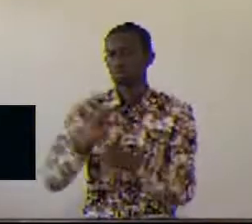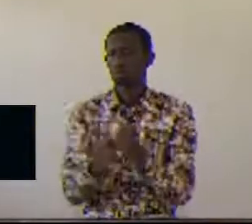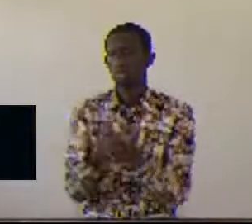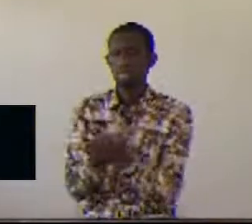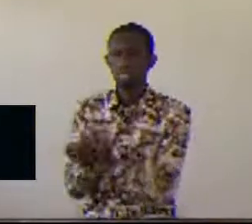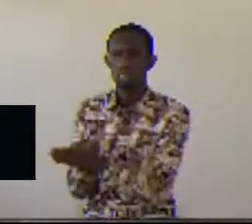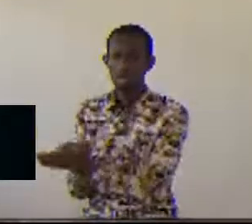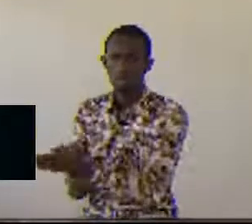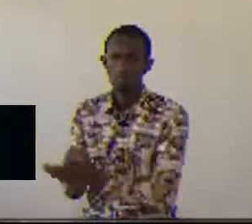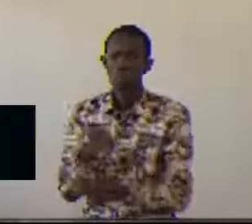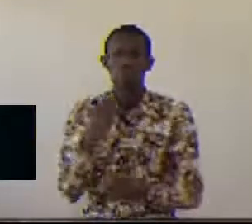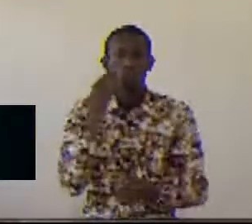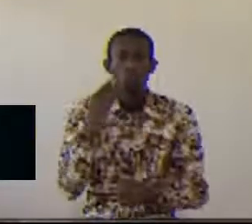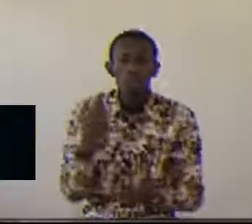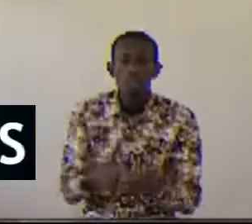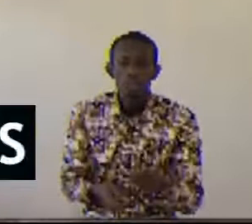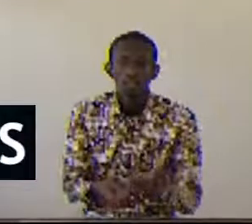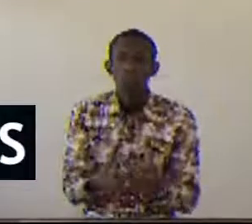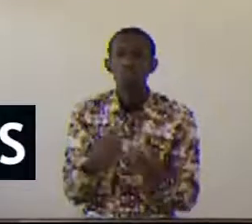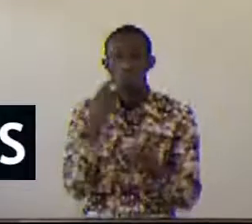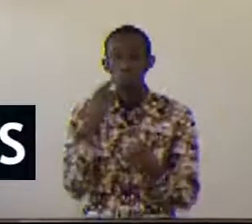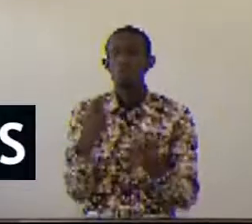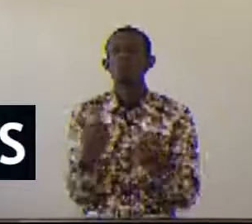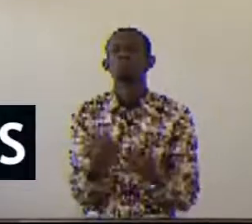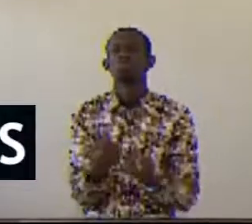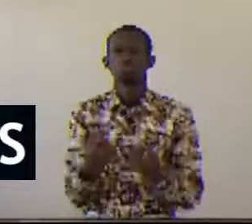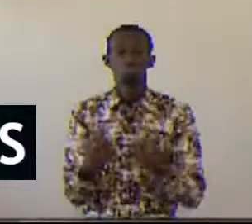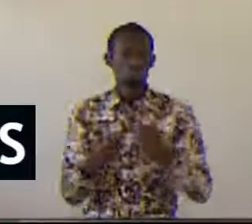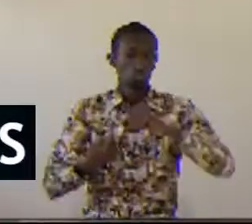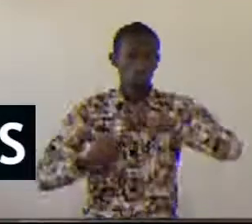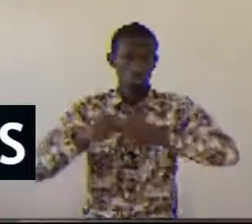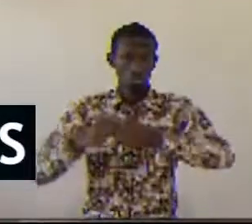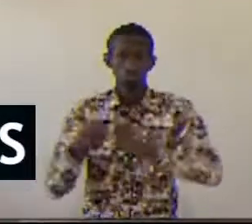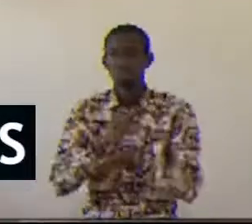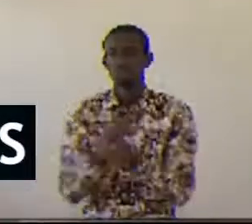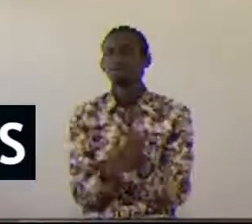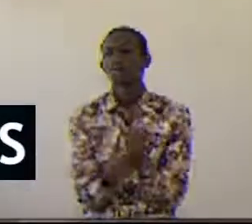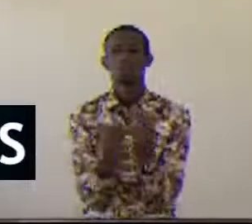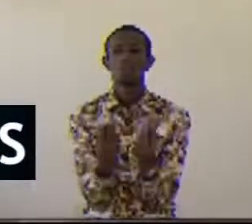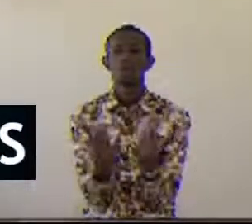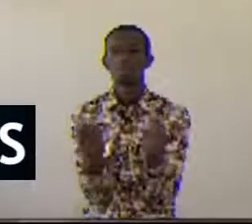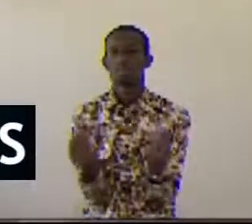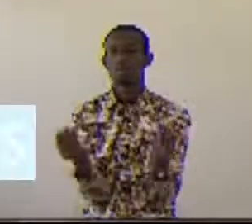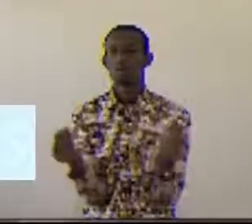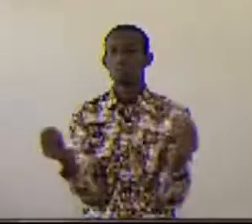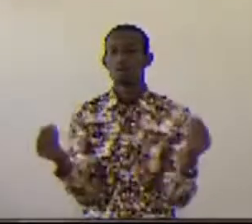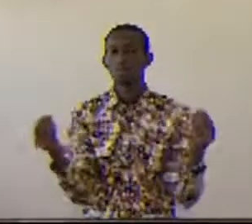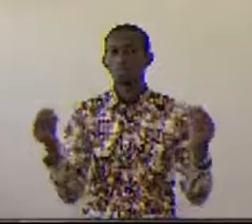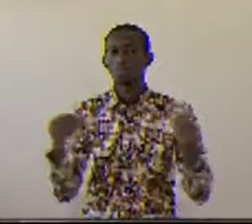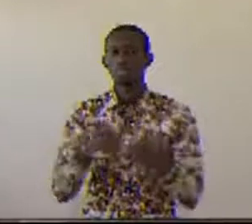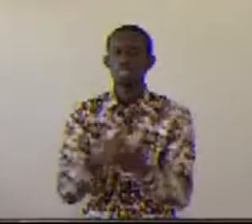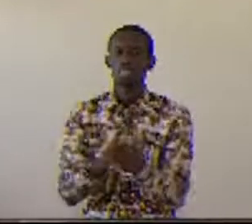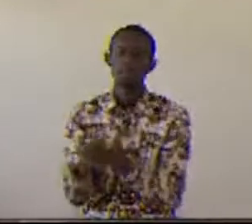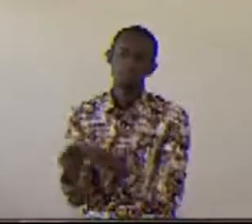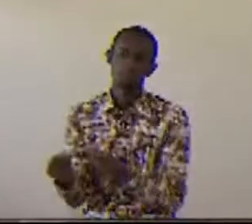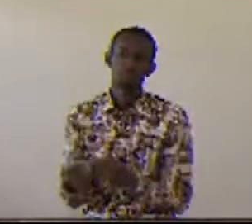happens? You find the metals to become soft, softer and softer. And if they are soft,